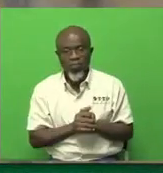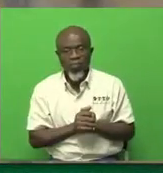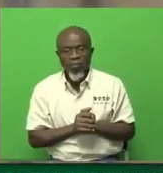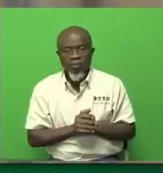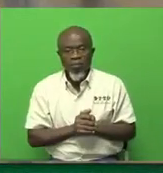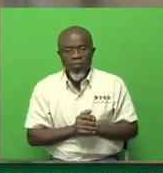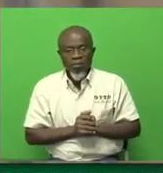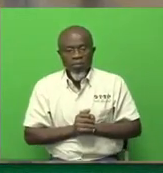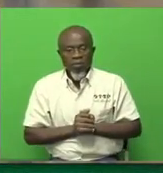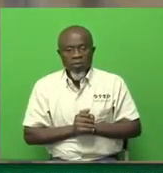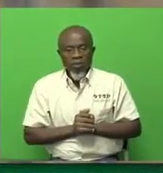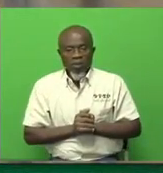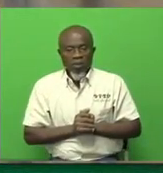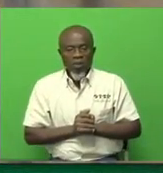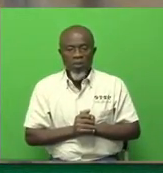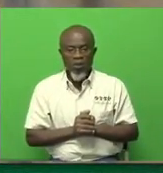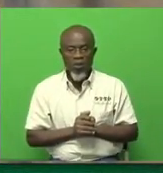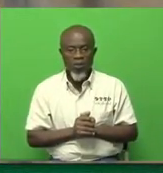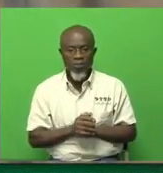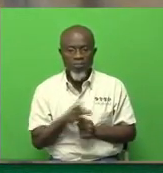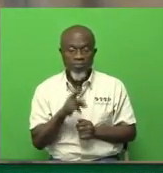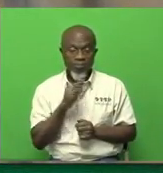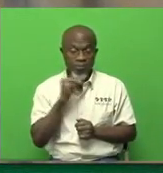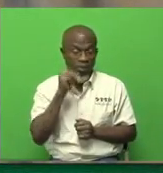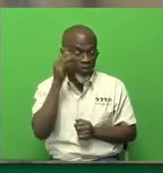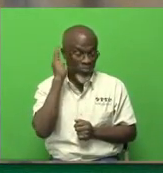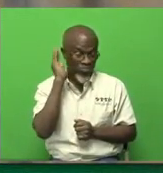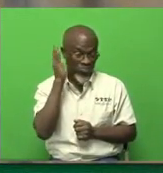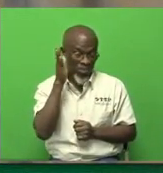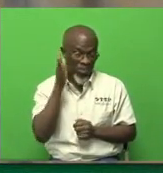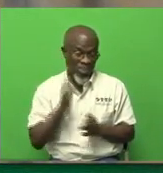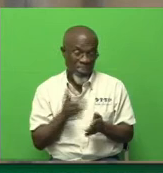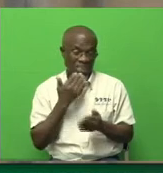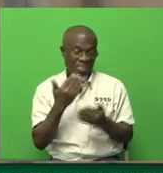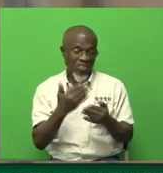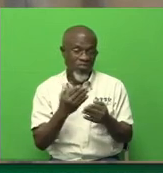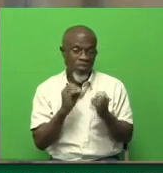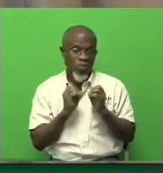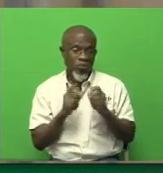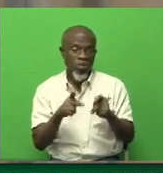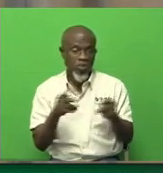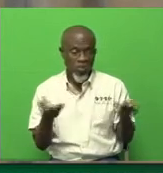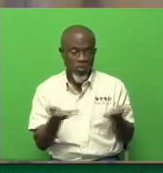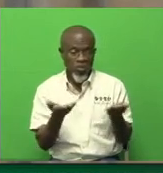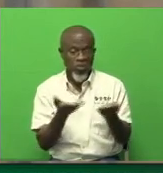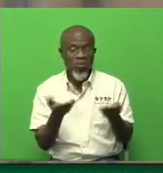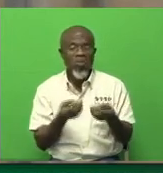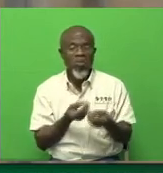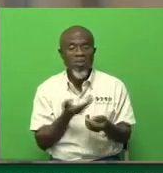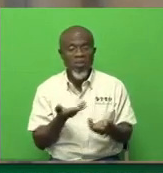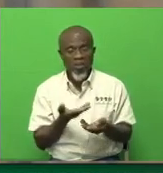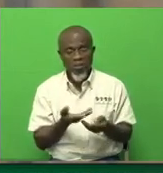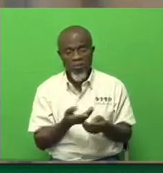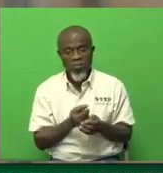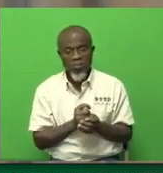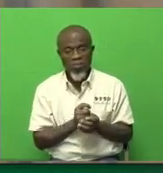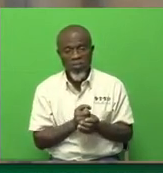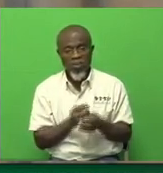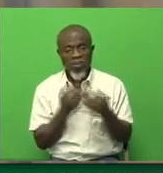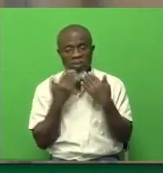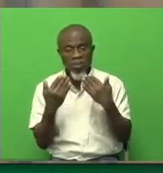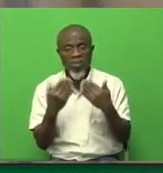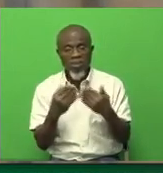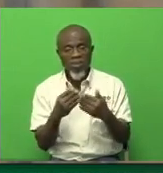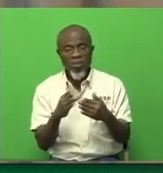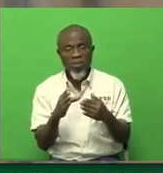thank you for the opportunity to contribute to this debate and I thank the constituents of Saint Anne's East for the